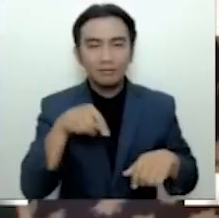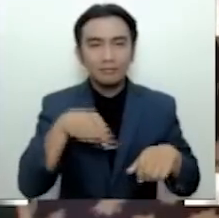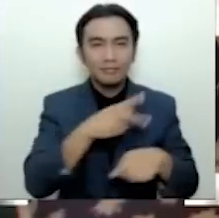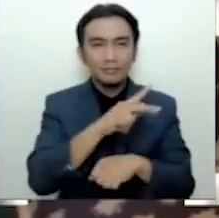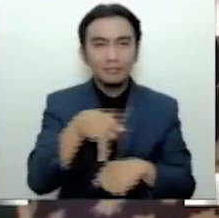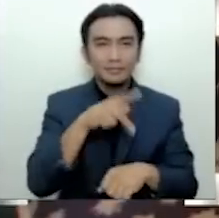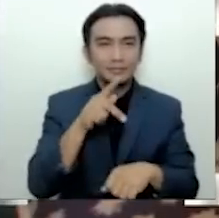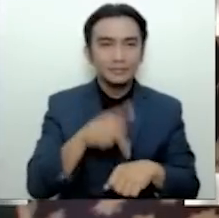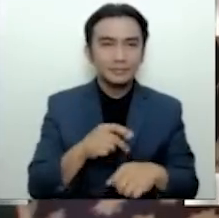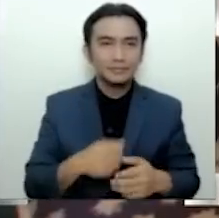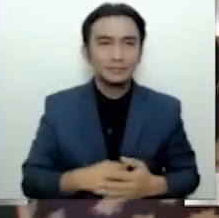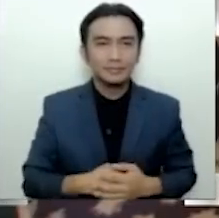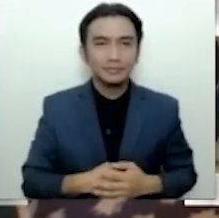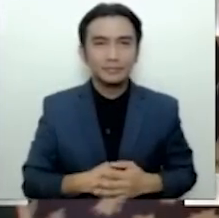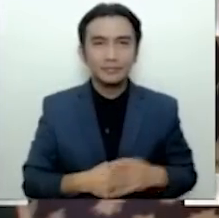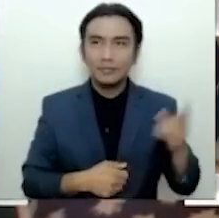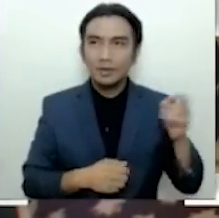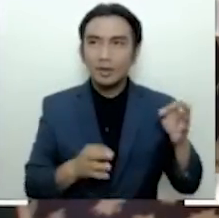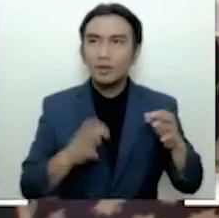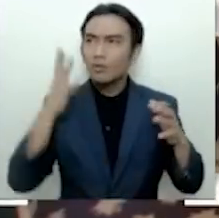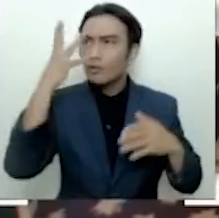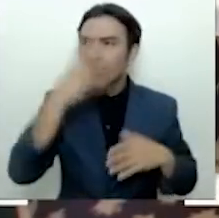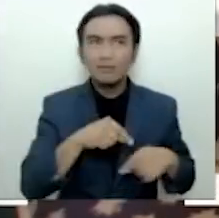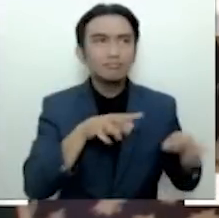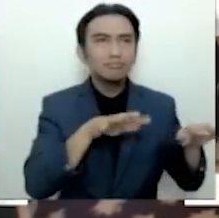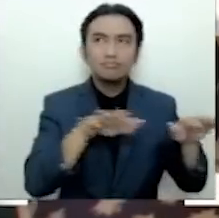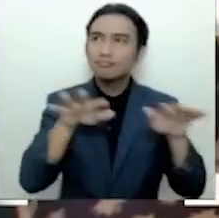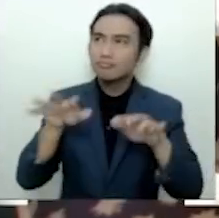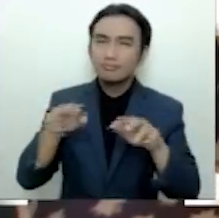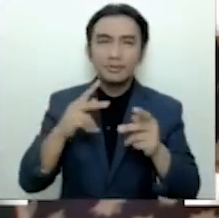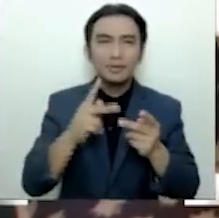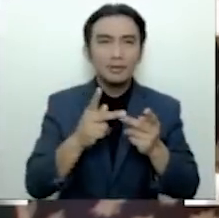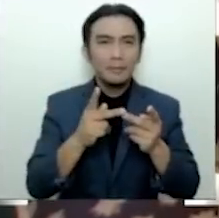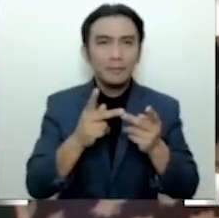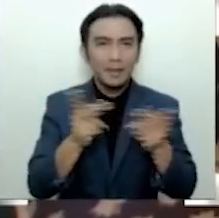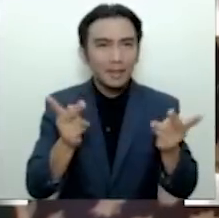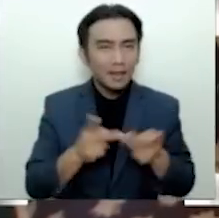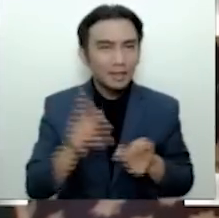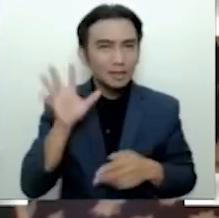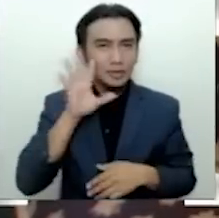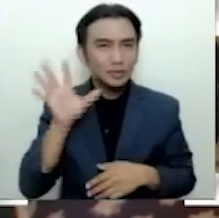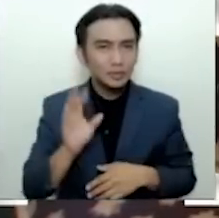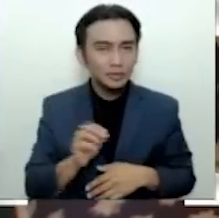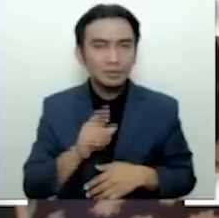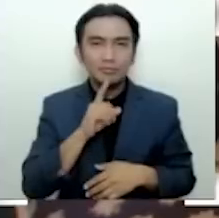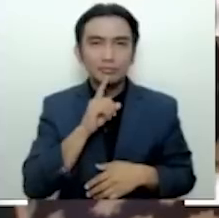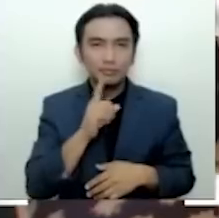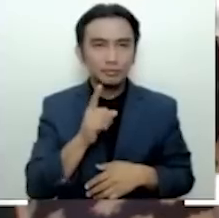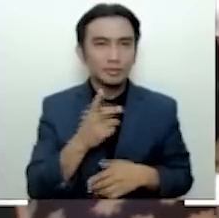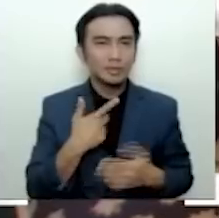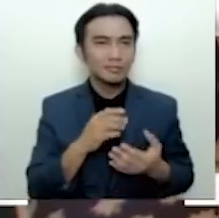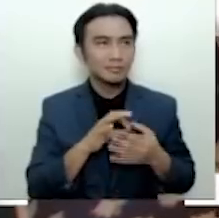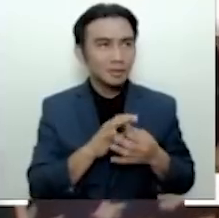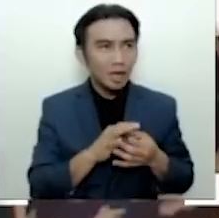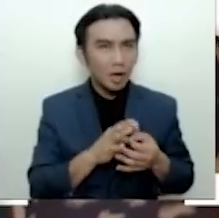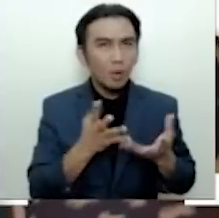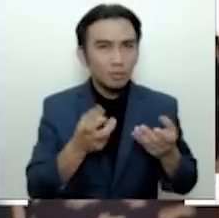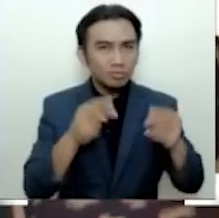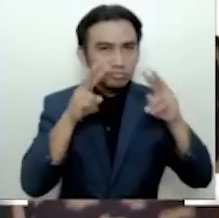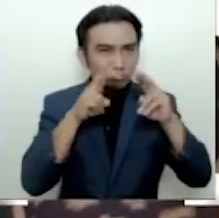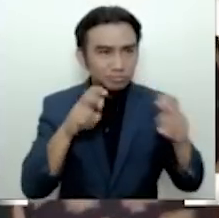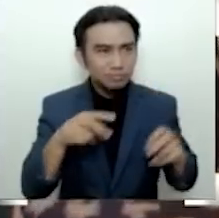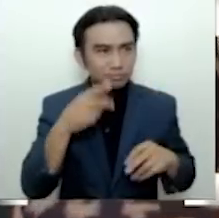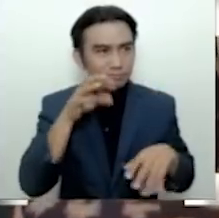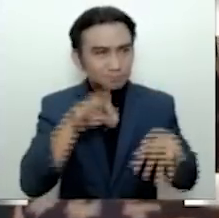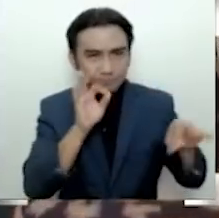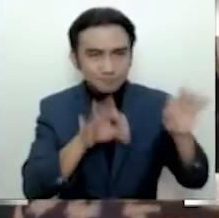like one of the most magical, special, unique places ever. I mean, I still have so much that I want to discover, but it